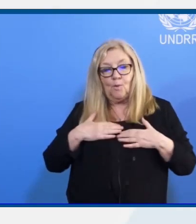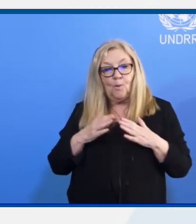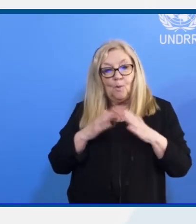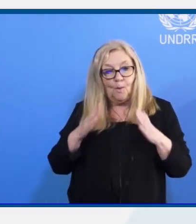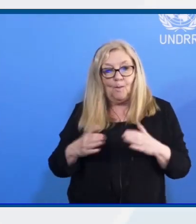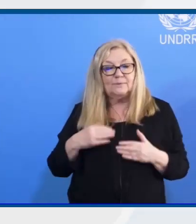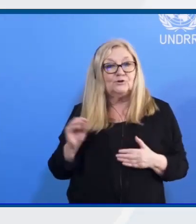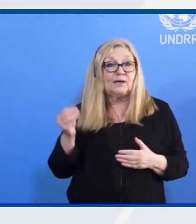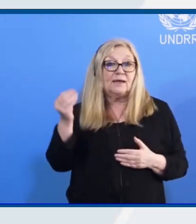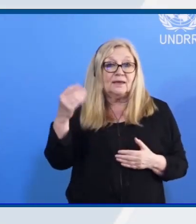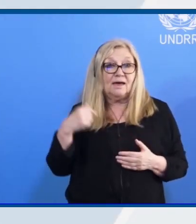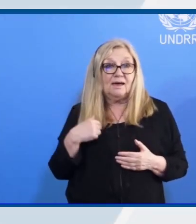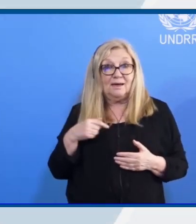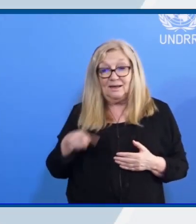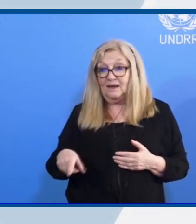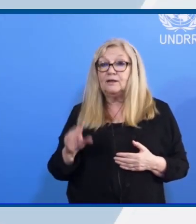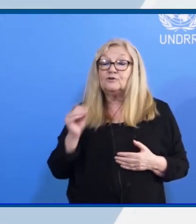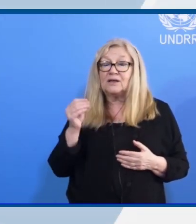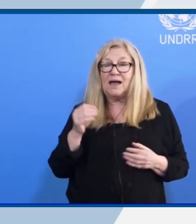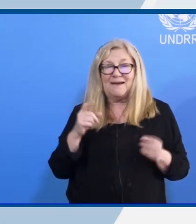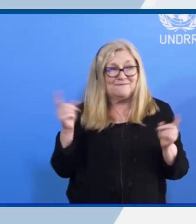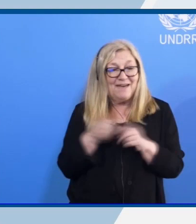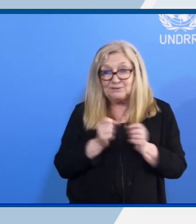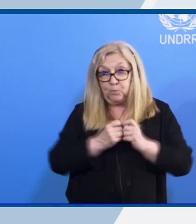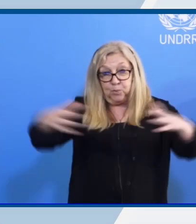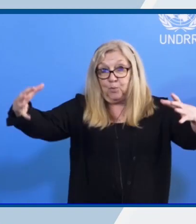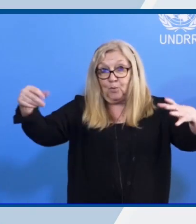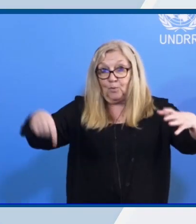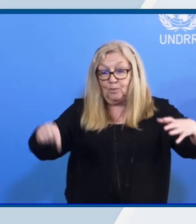is the fastest sinking city in the world, according to some headlines.